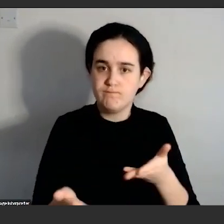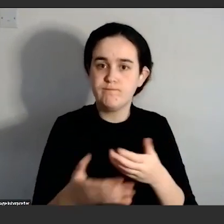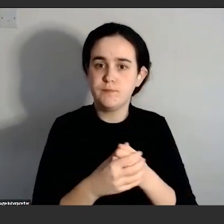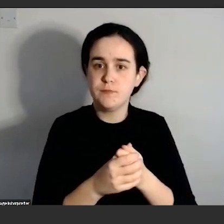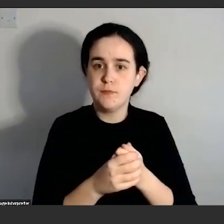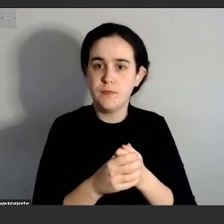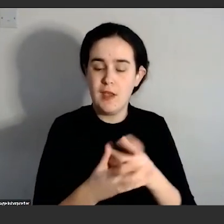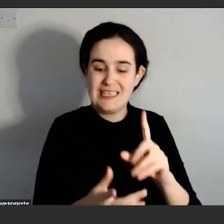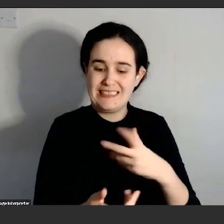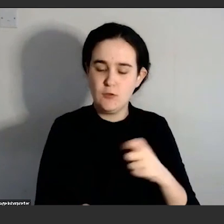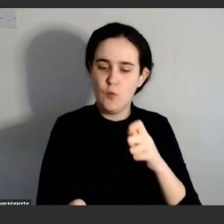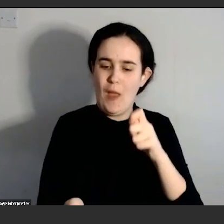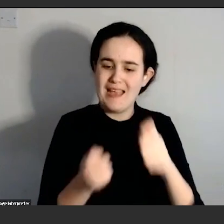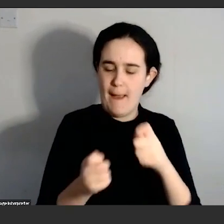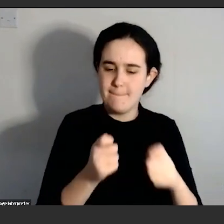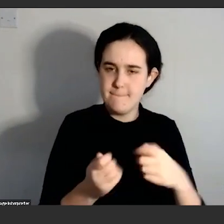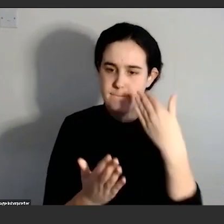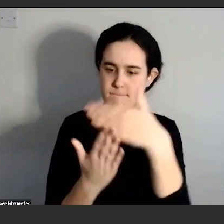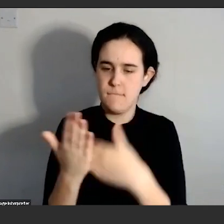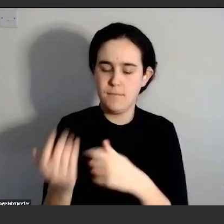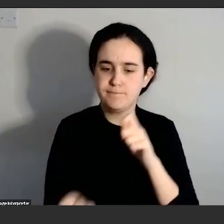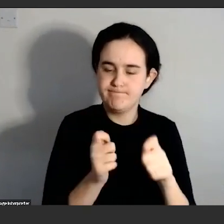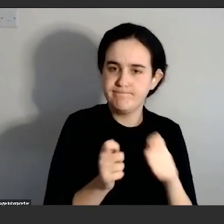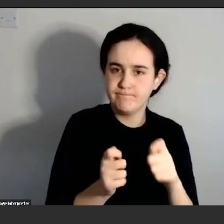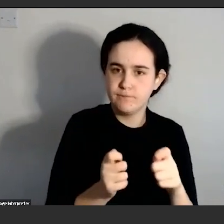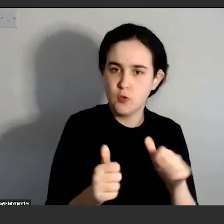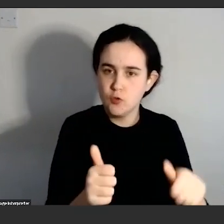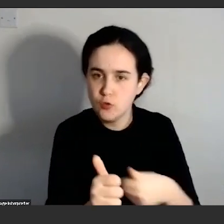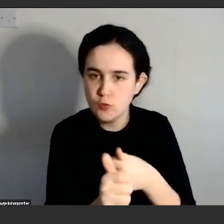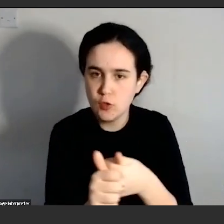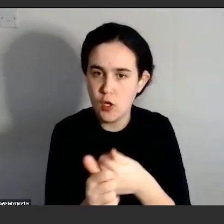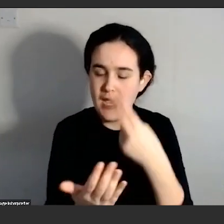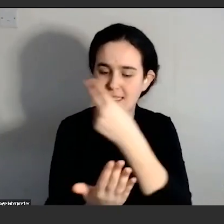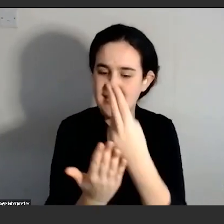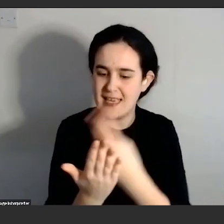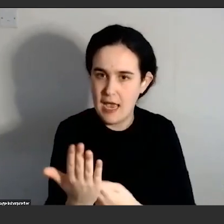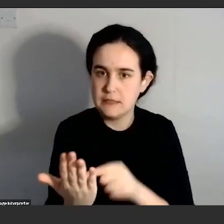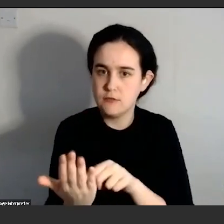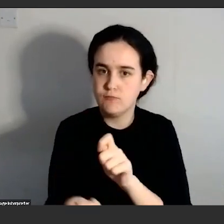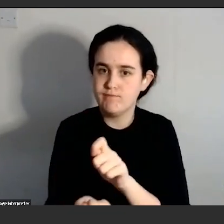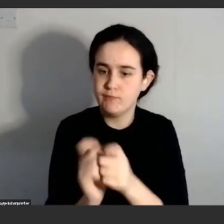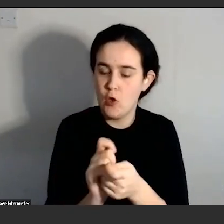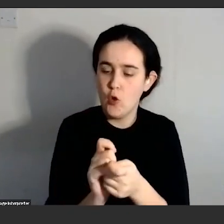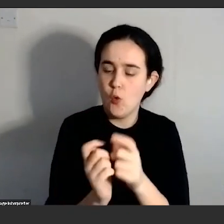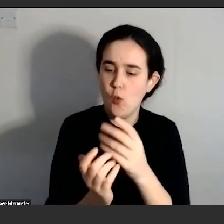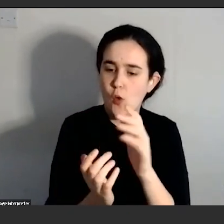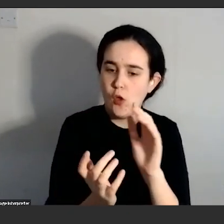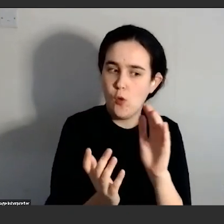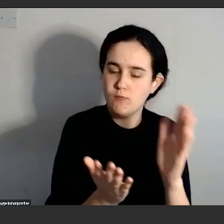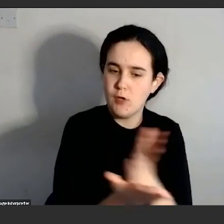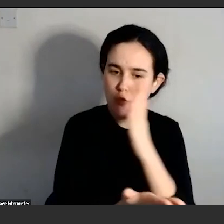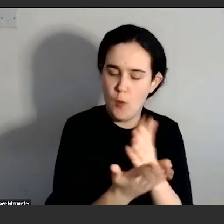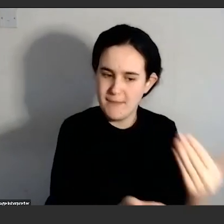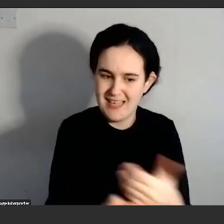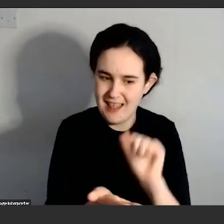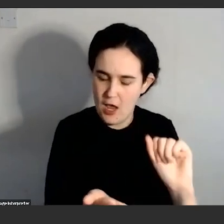face relate to the quality of health services they receive, perception of health workers towards them, and attitudes